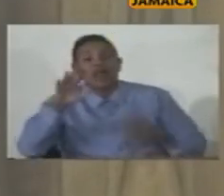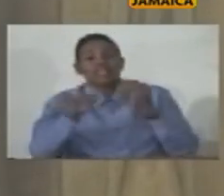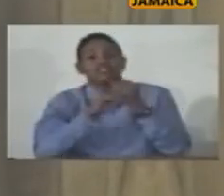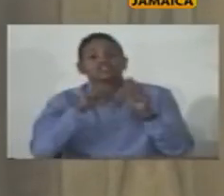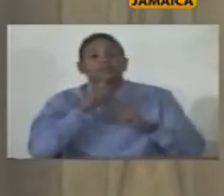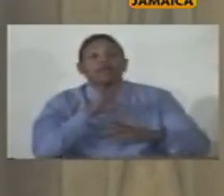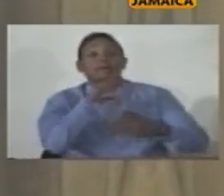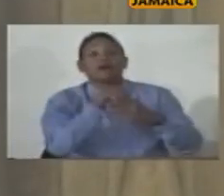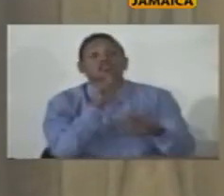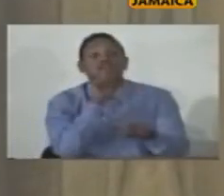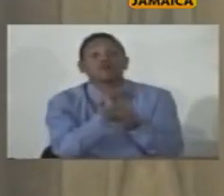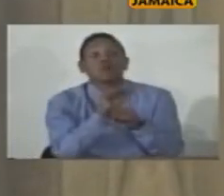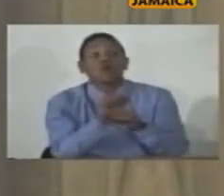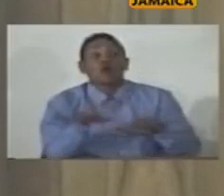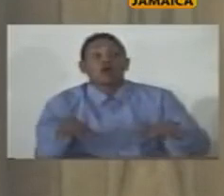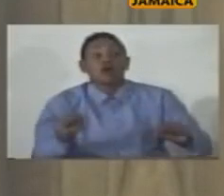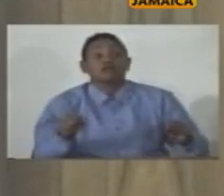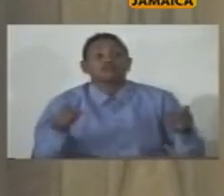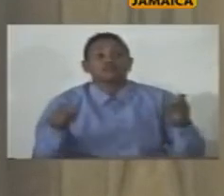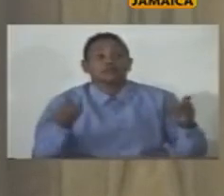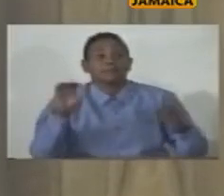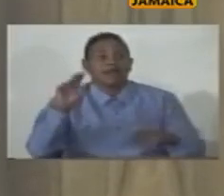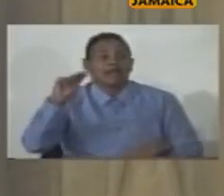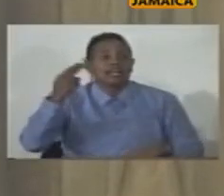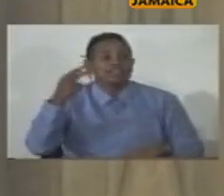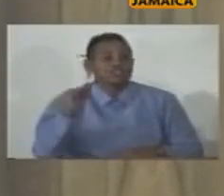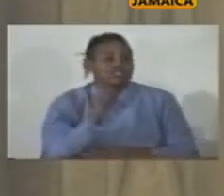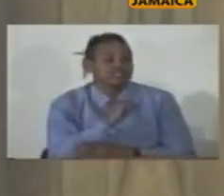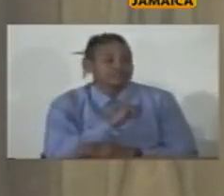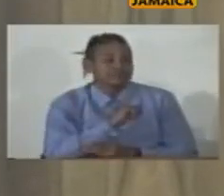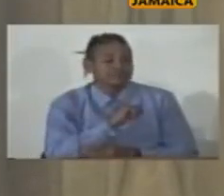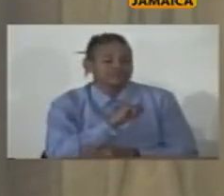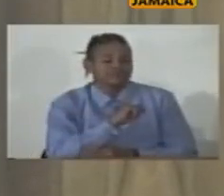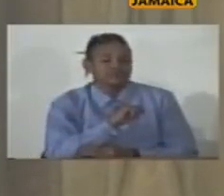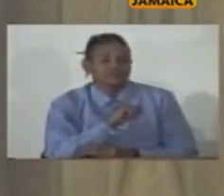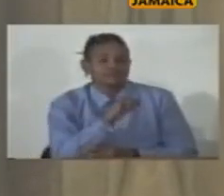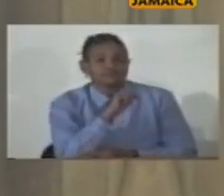the work to be undertaken by the NHT.